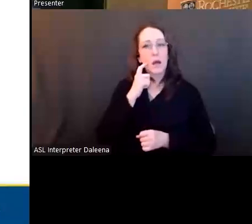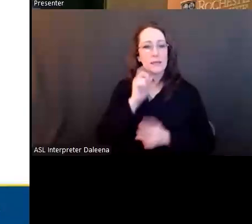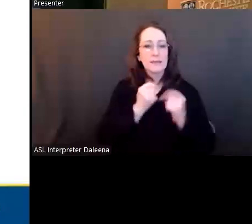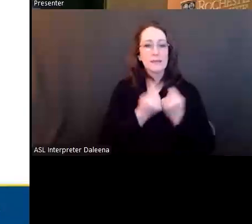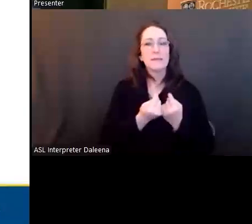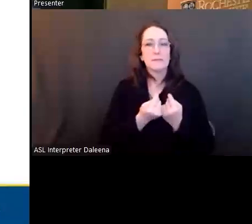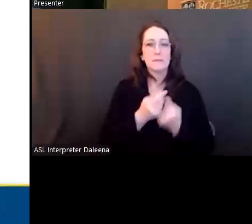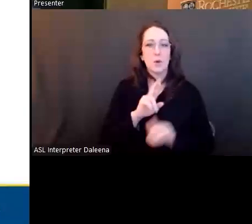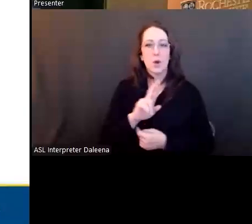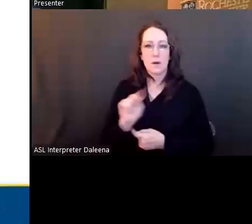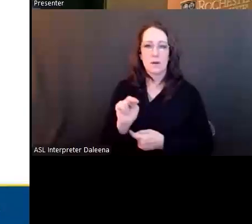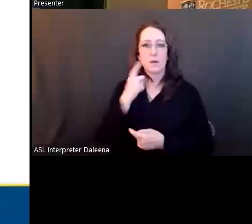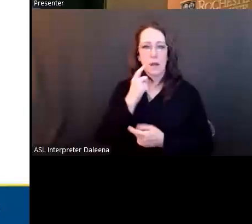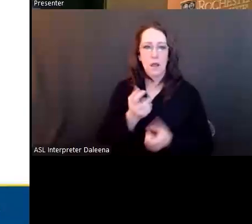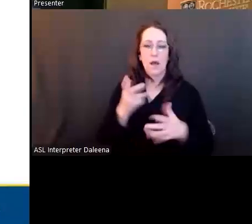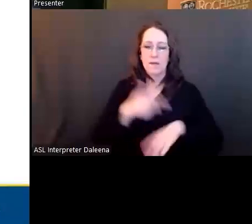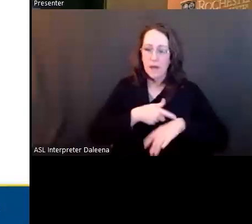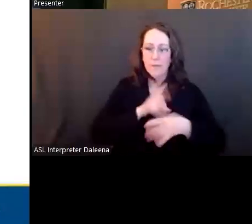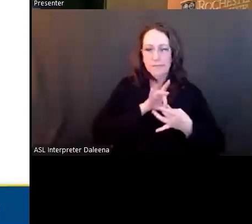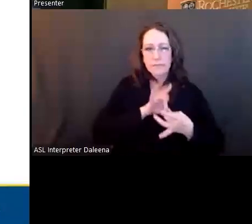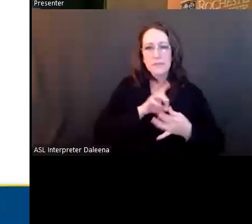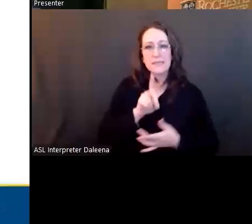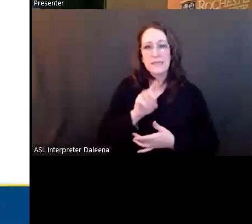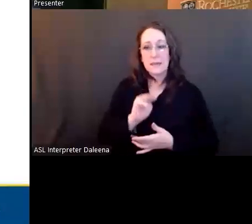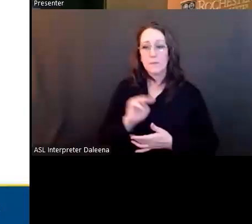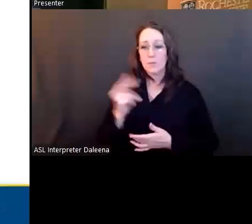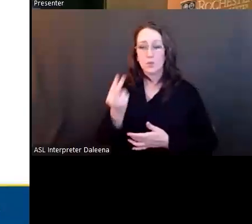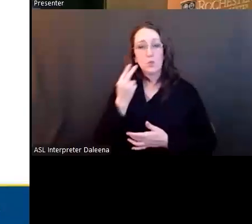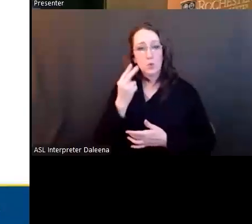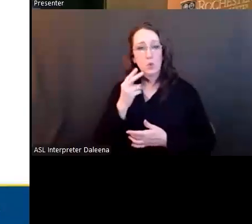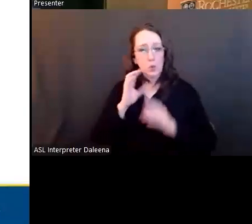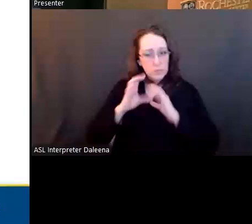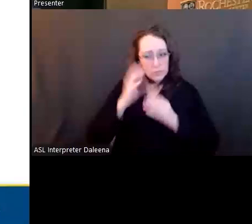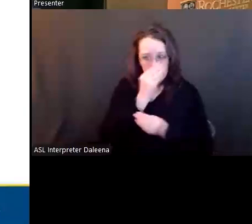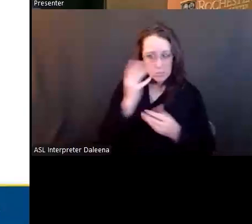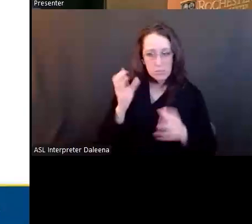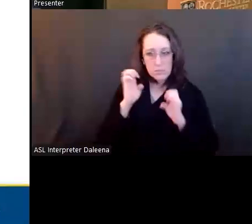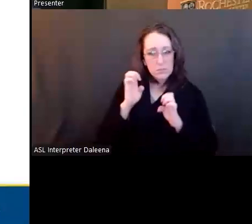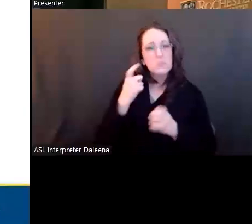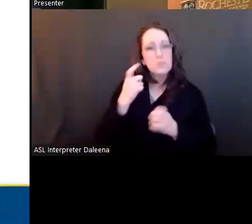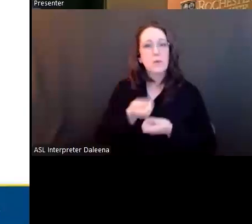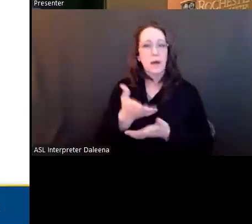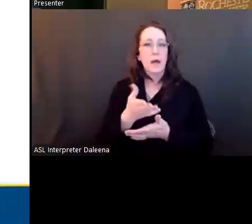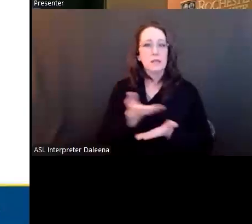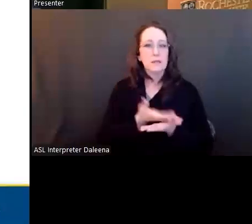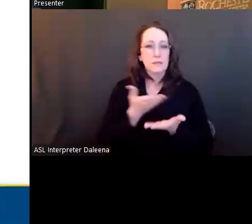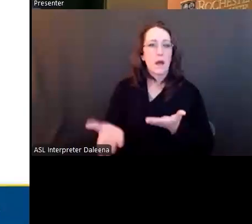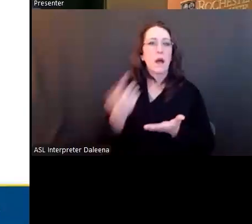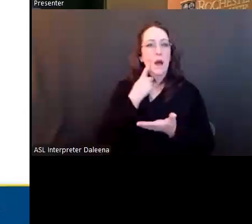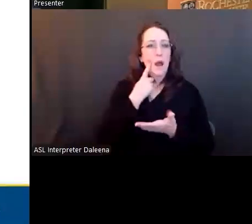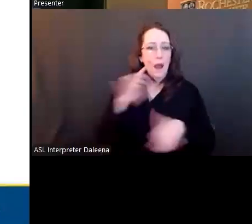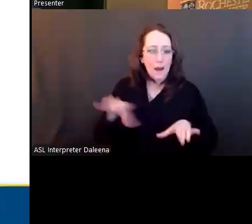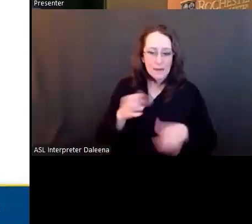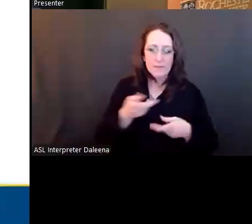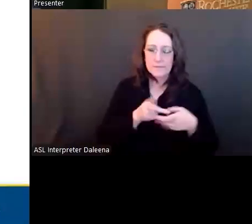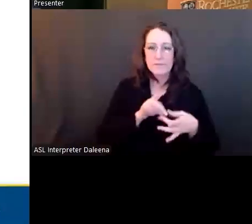a significant amount of time providing DM2 education and providing supplies to him. She's been active in coordinating with his PCPs through